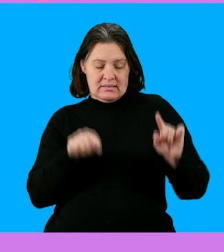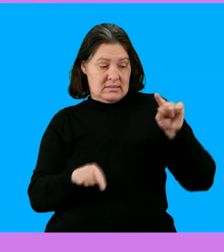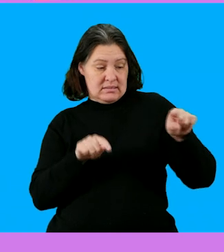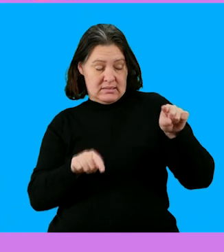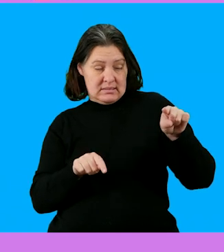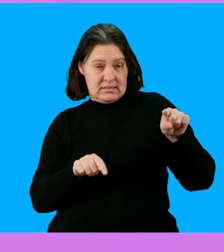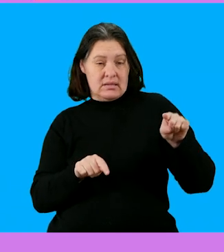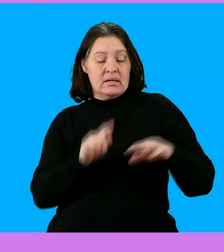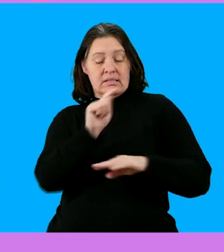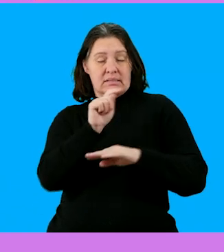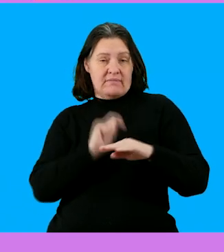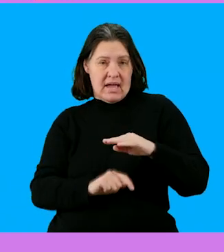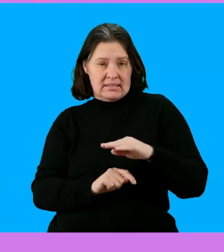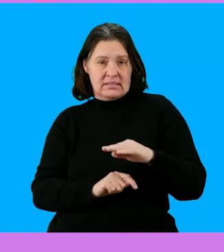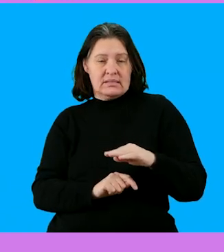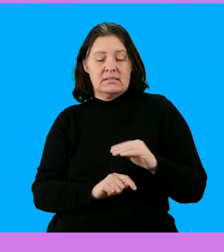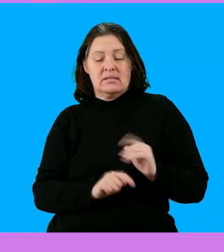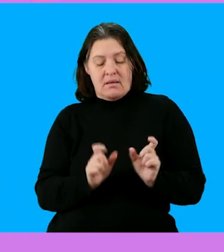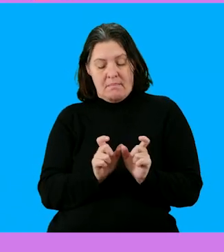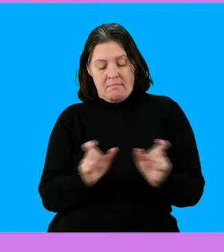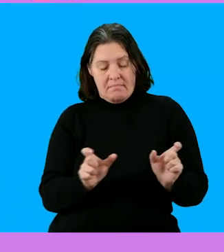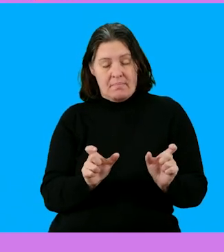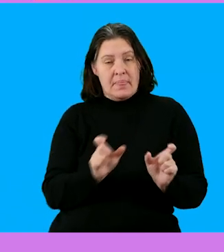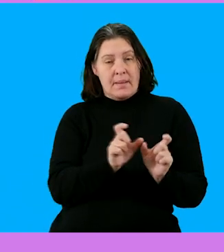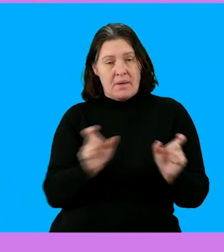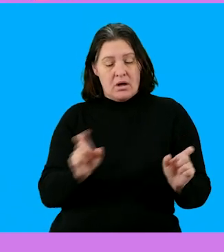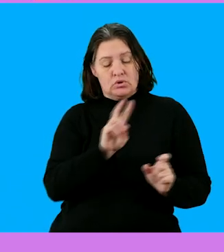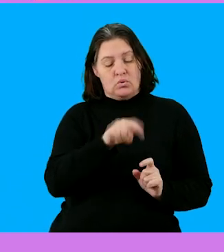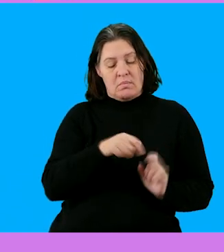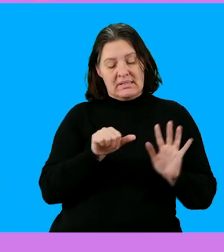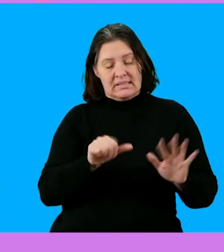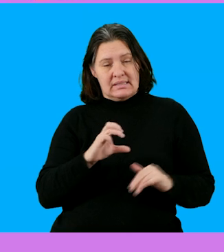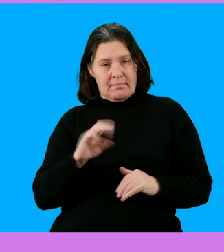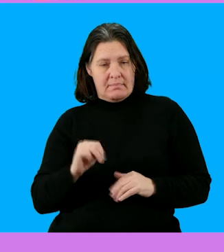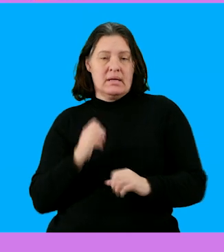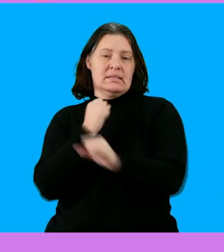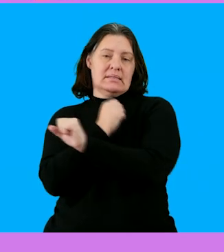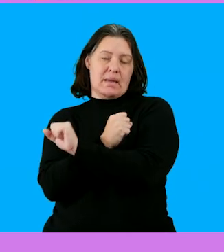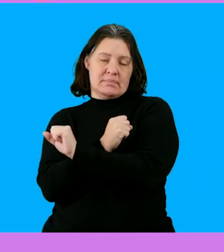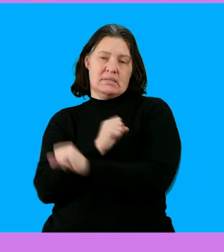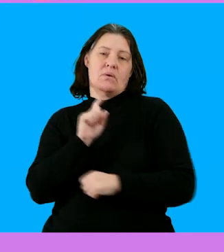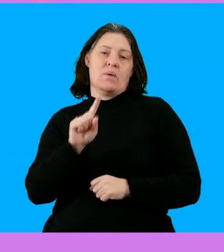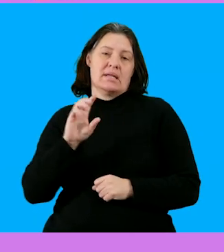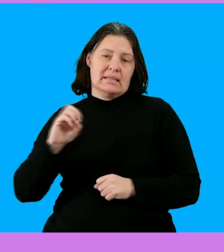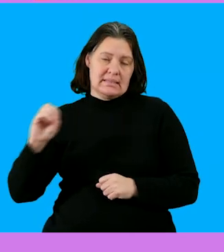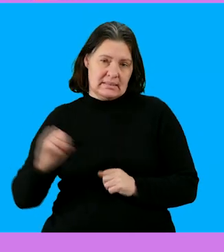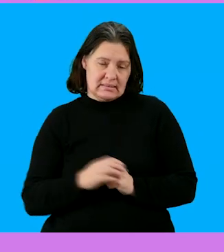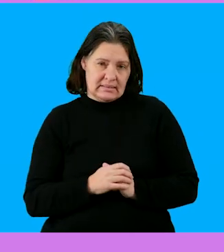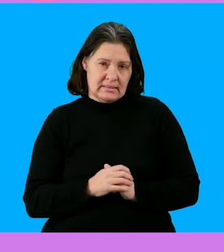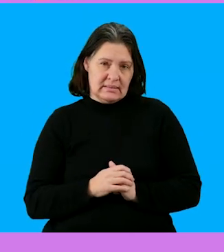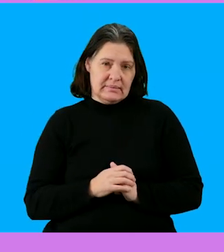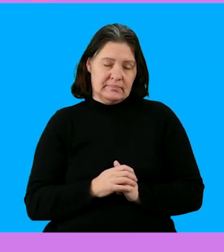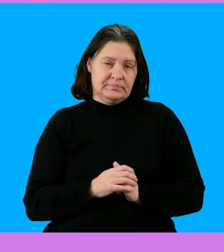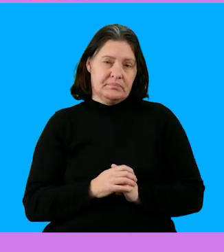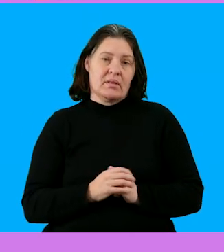places, divided by the length of the bar, which equals 2.6 centimeters, and I multiplied by the scale factor of 100. I